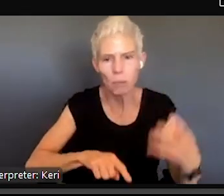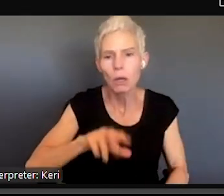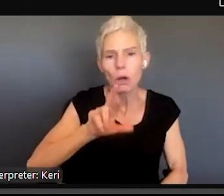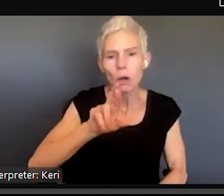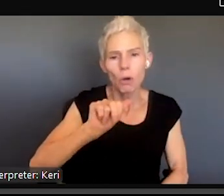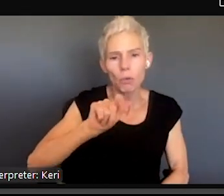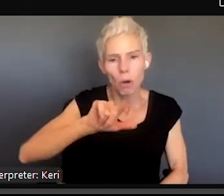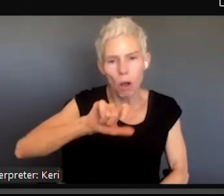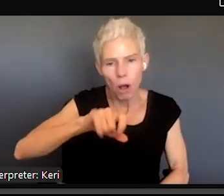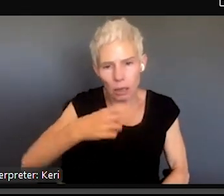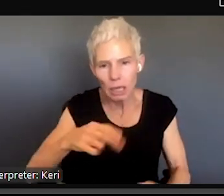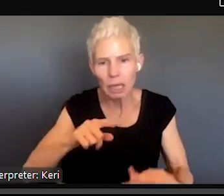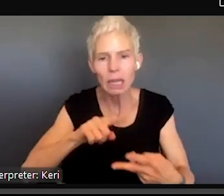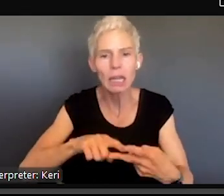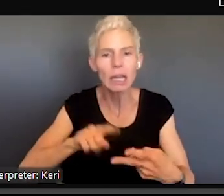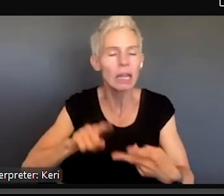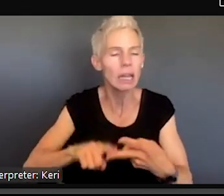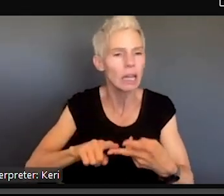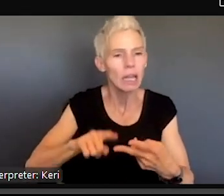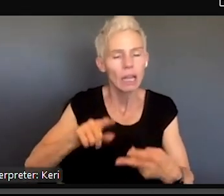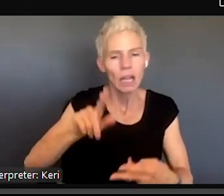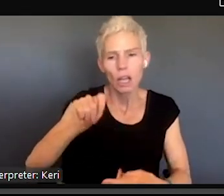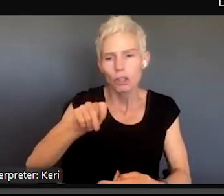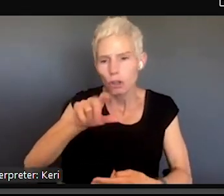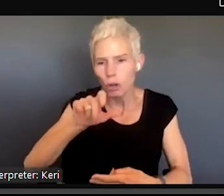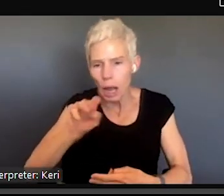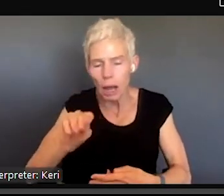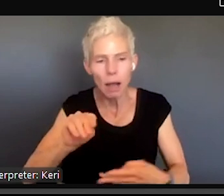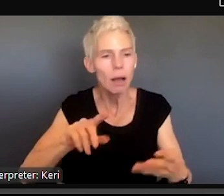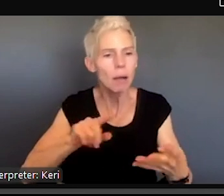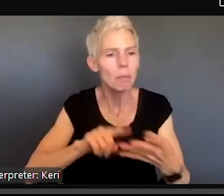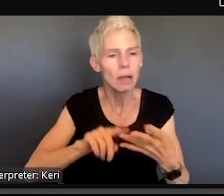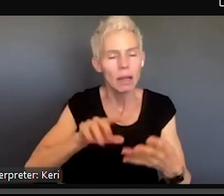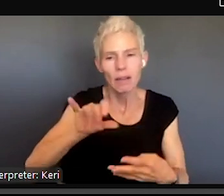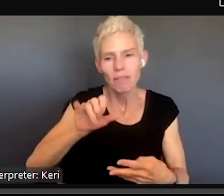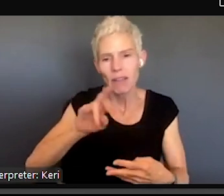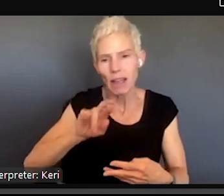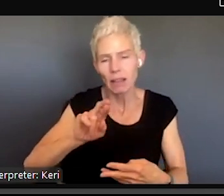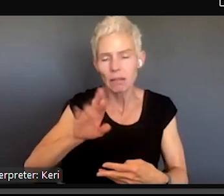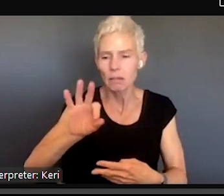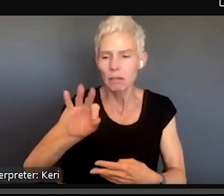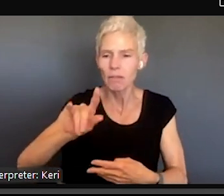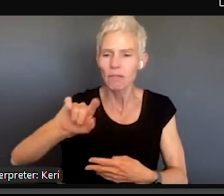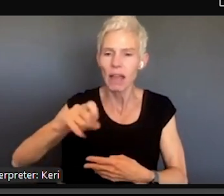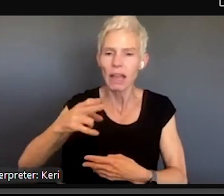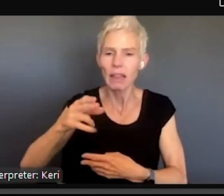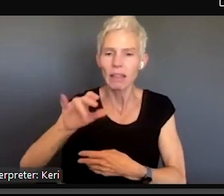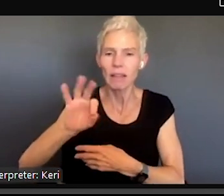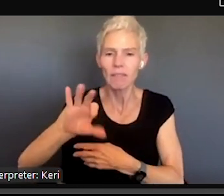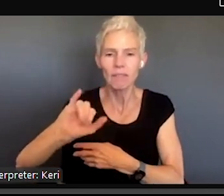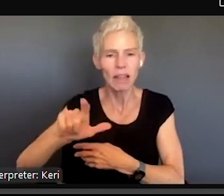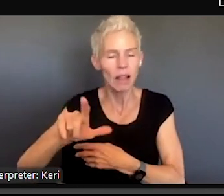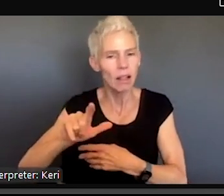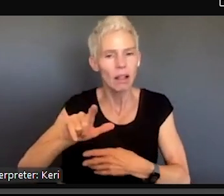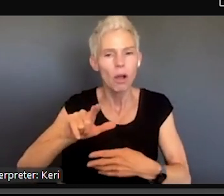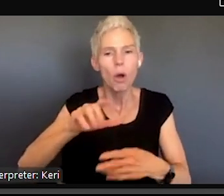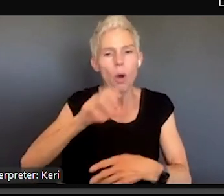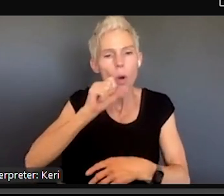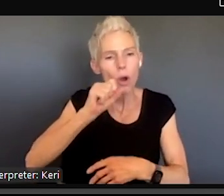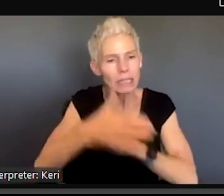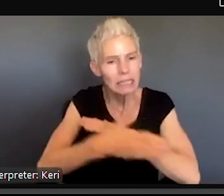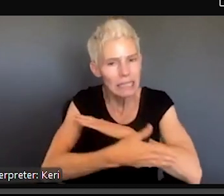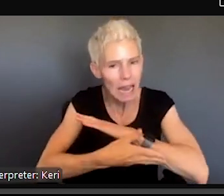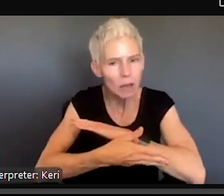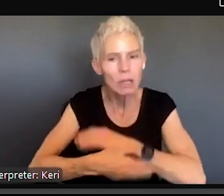Durham, Cumberland County or Fayetteville, Orange County, and Raleigh. And then we also